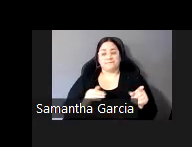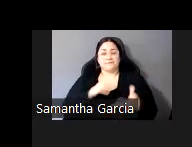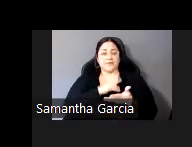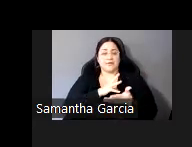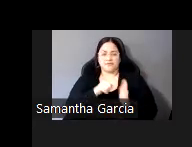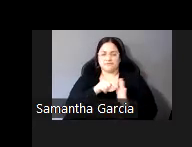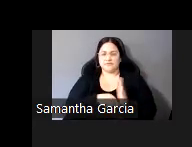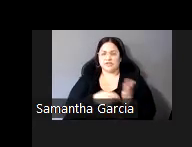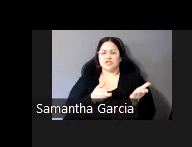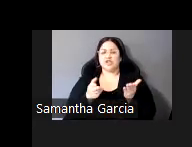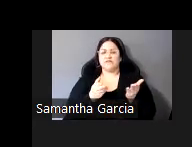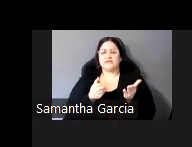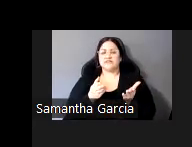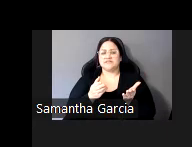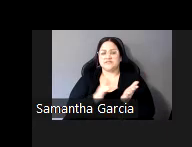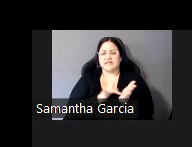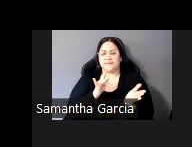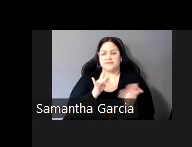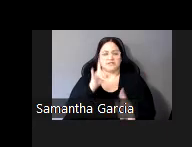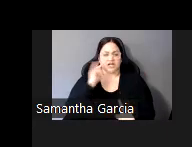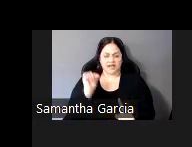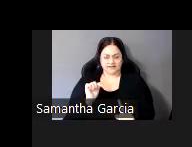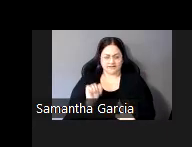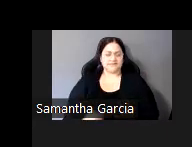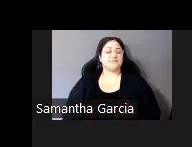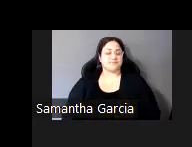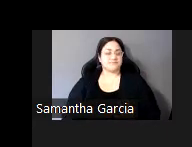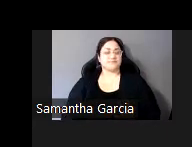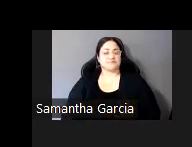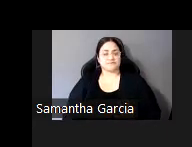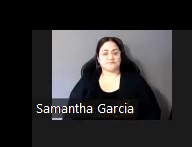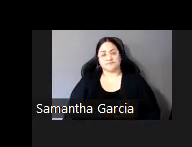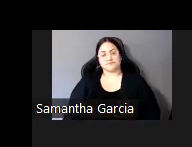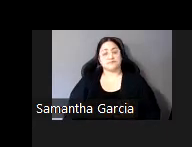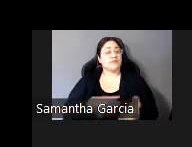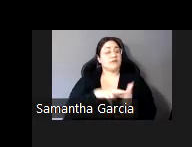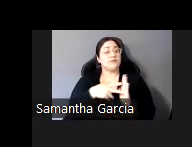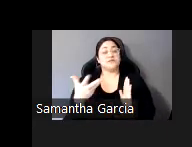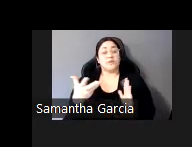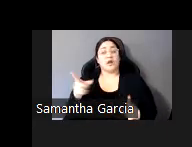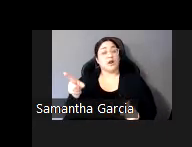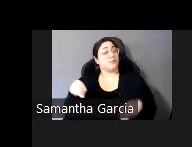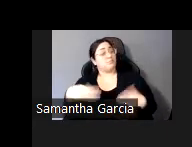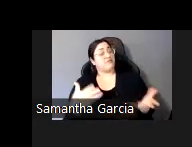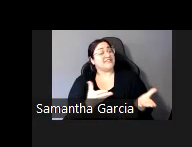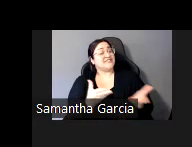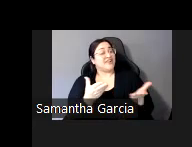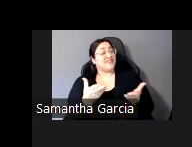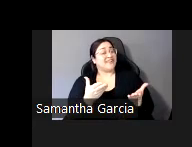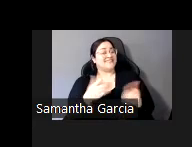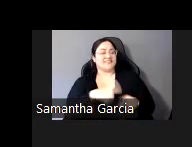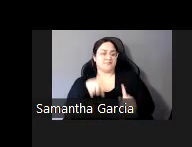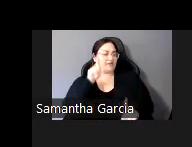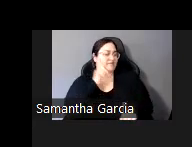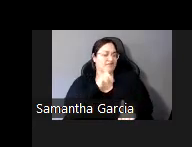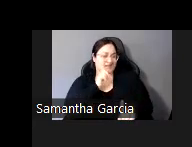So service scams, they're often categorized as any false, deceptive, or misleading or fraudulent promotion of solicitation for